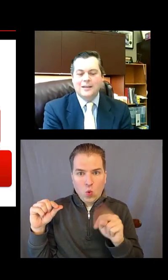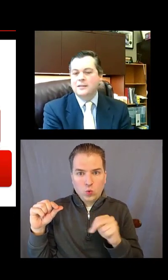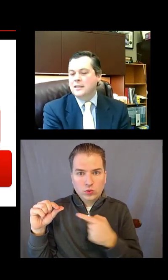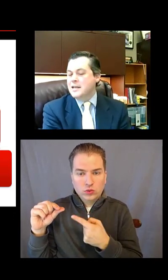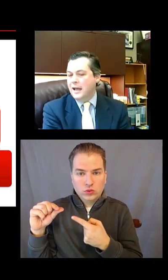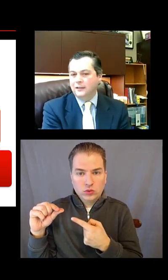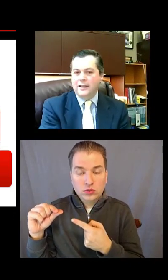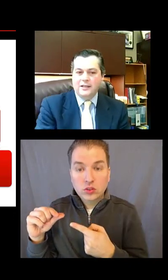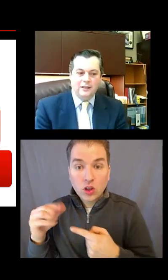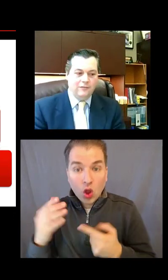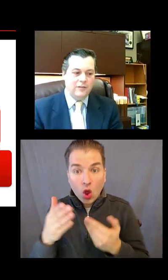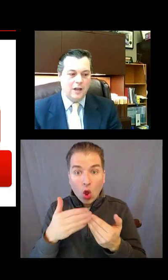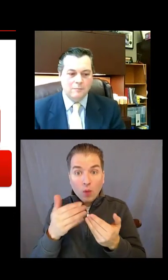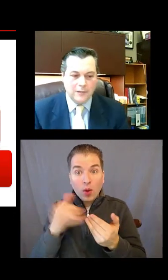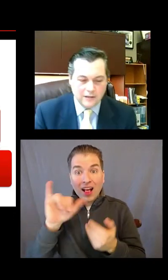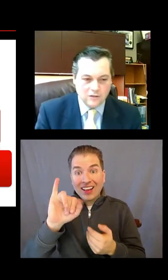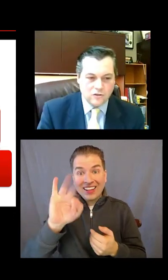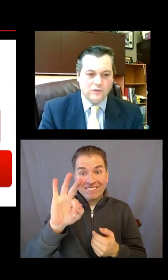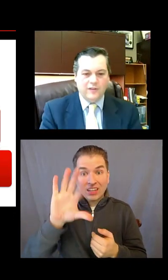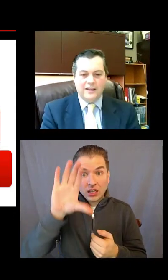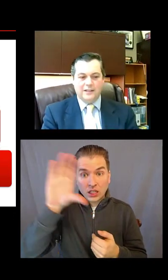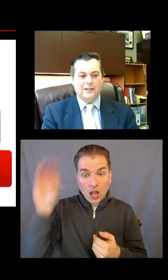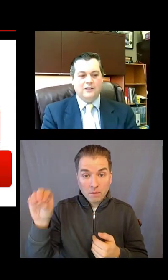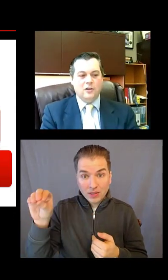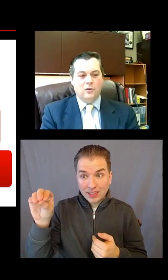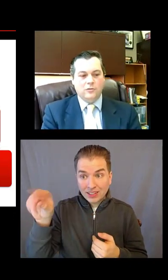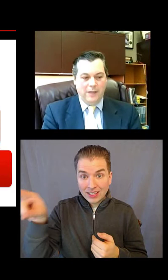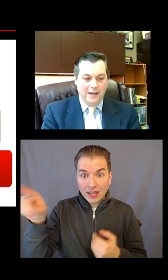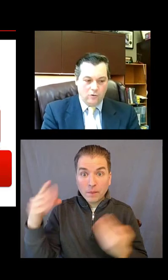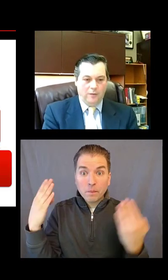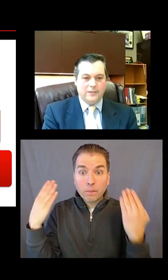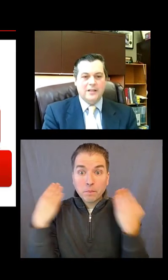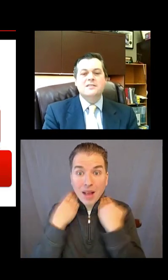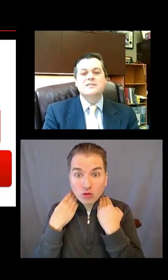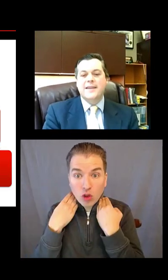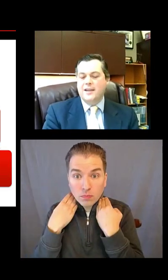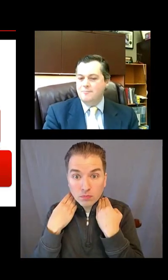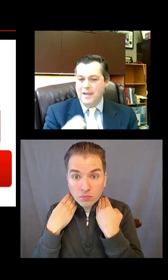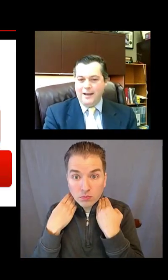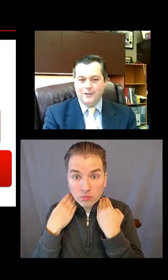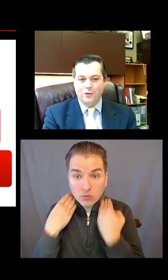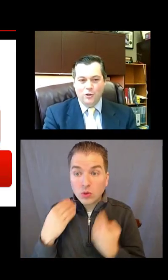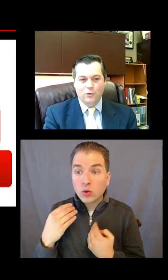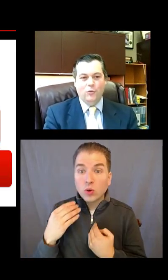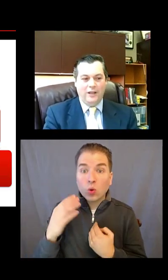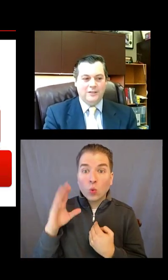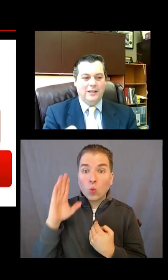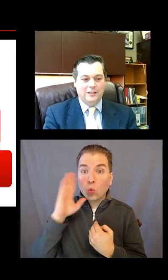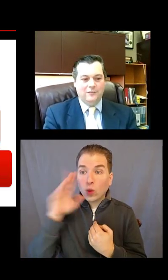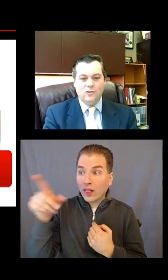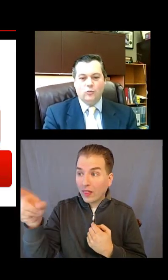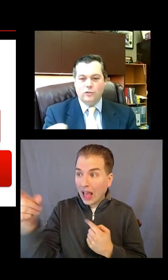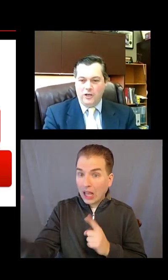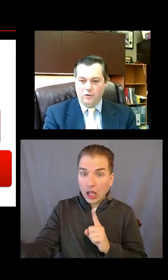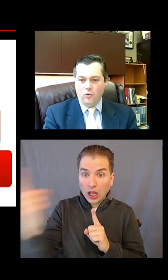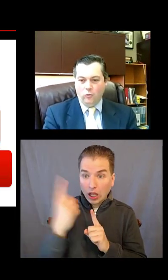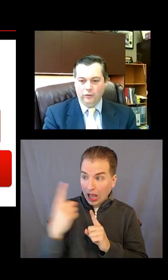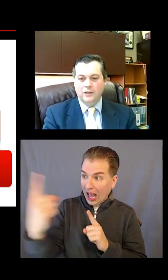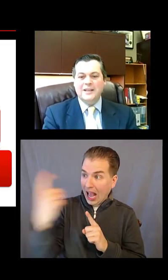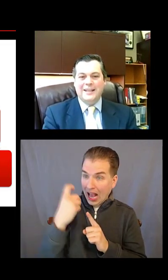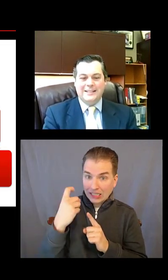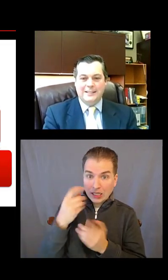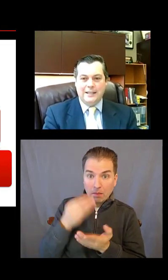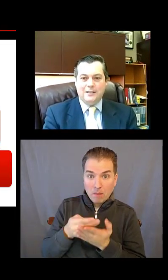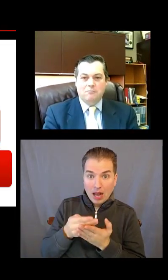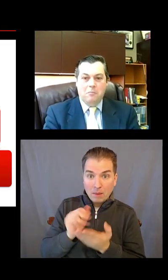stock. It's not like if the company that you invested in goes bankrupt, that they come back to you as the individual